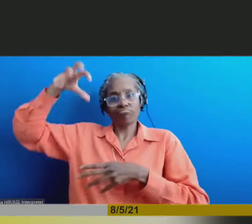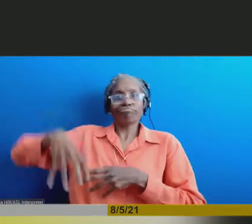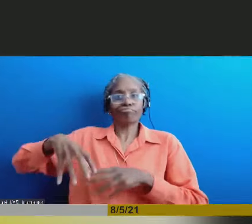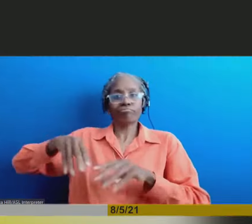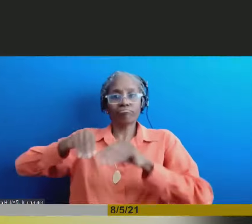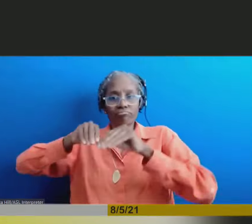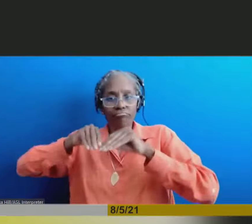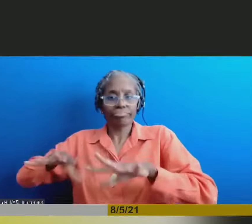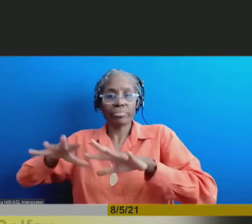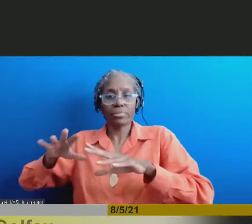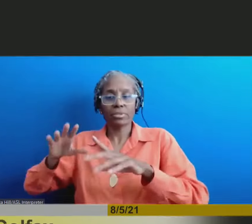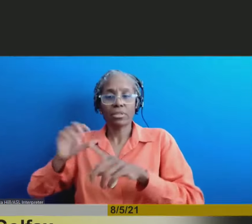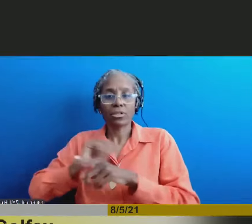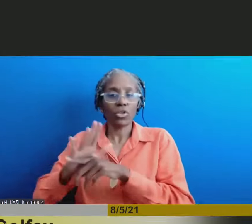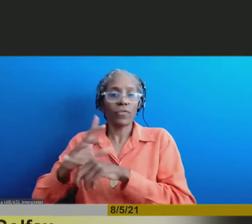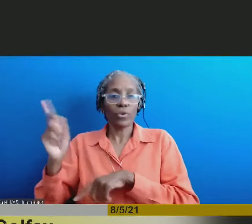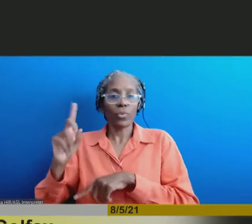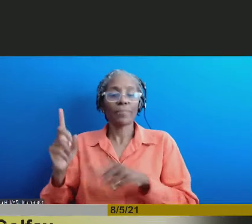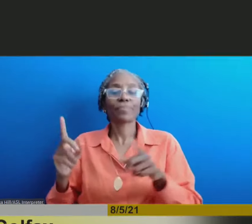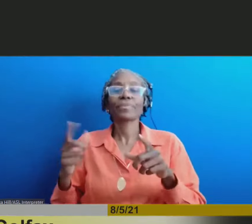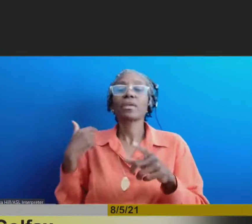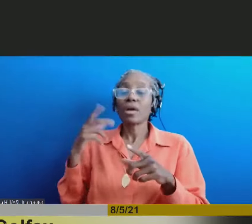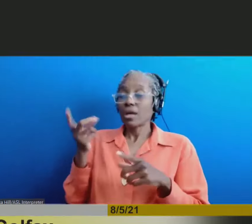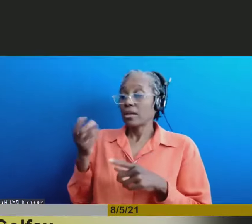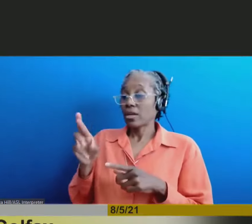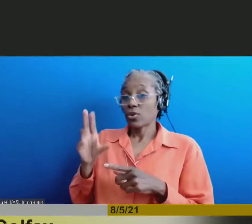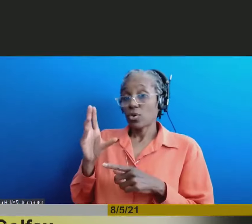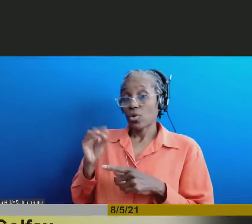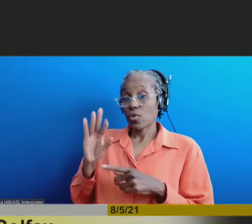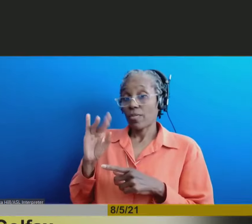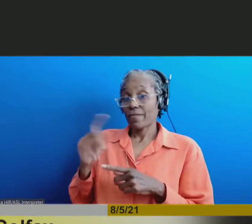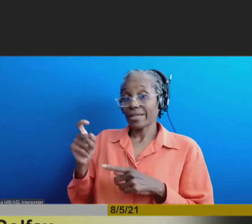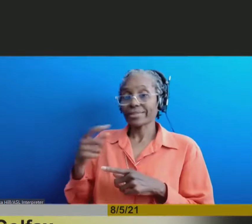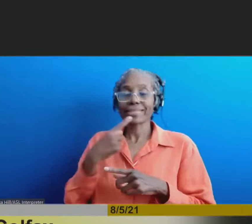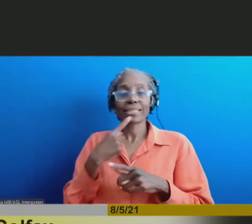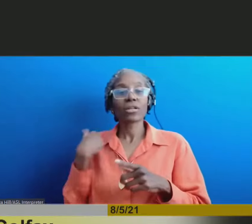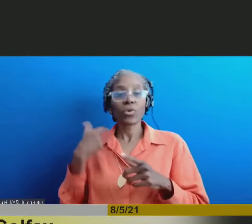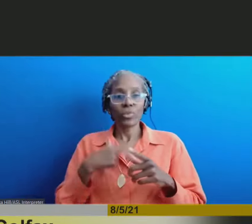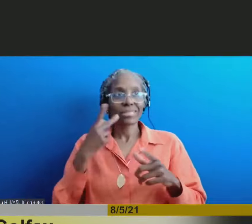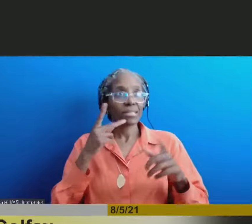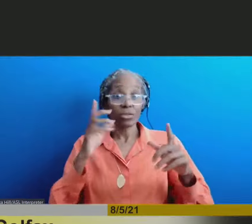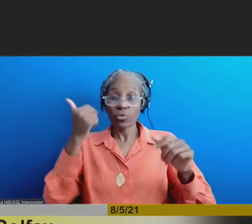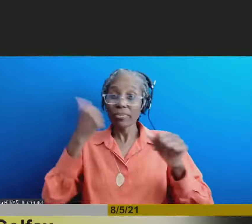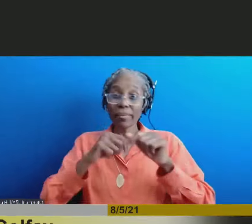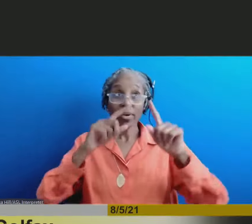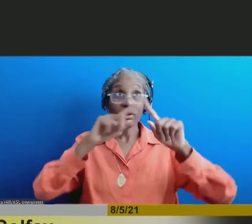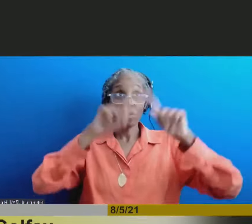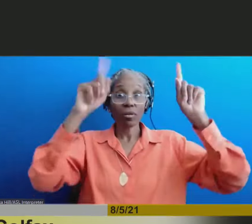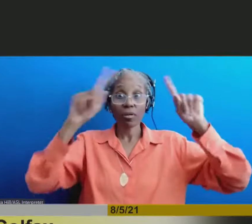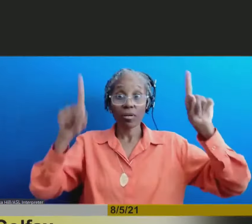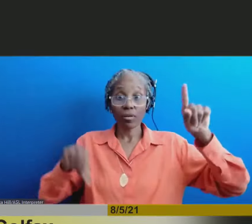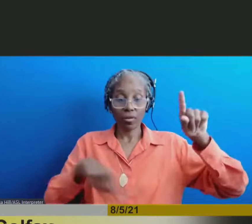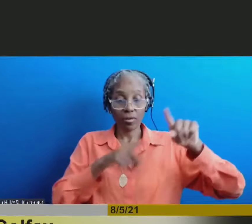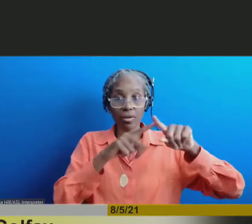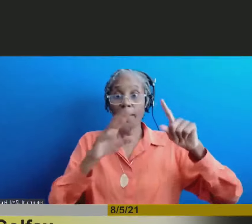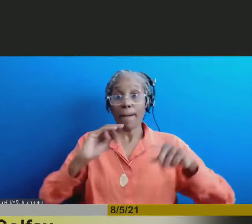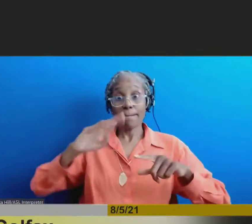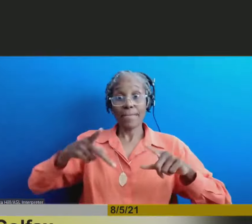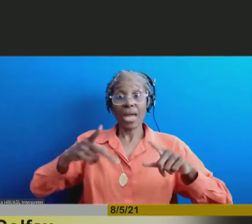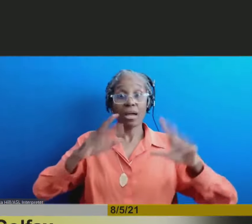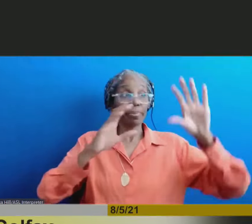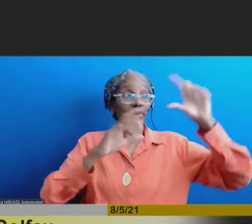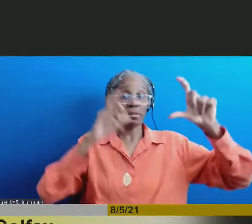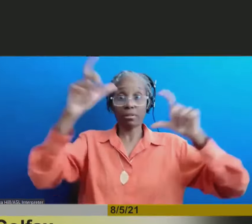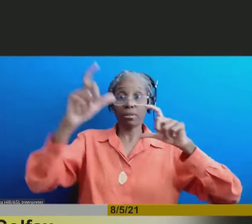think we're seeing concentrations on the neighborhood map that I showed. We're